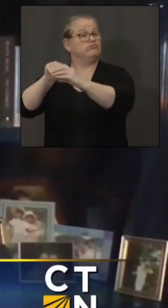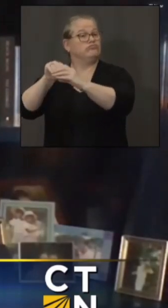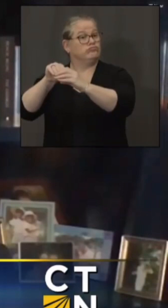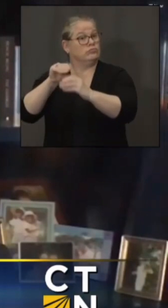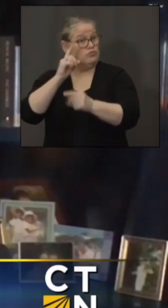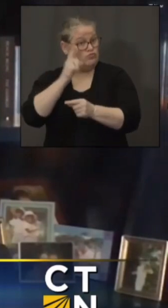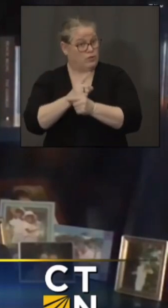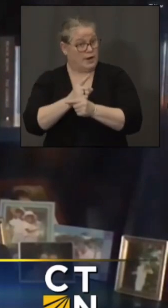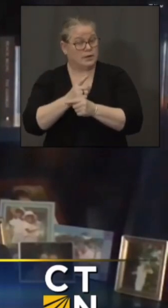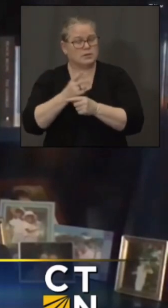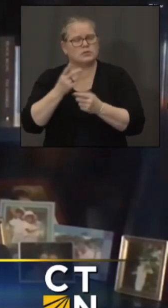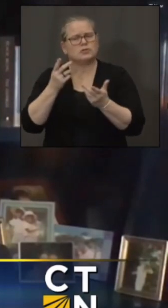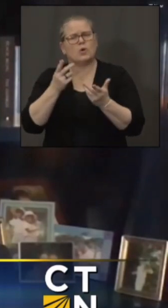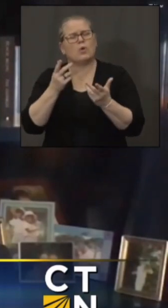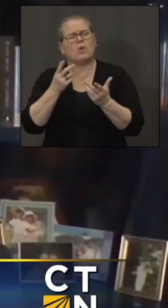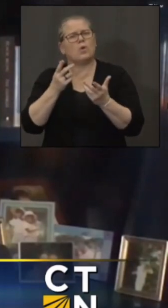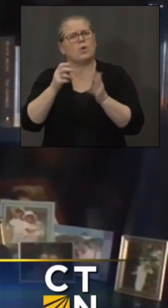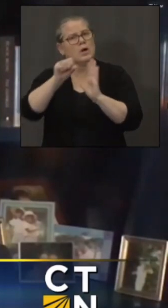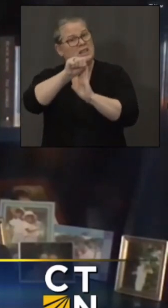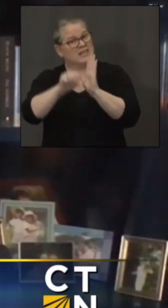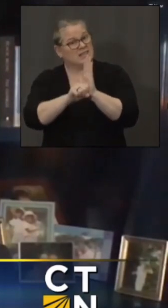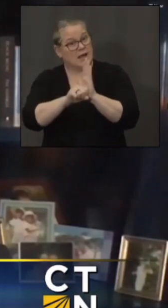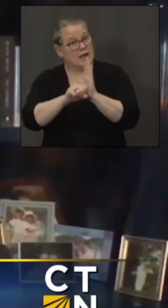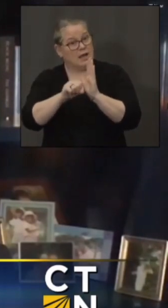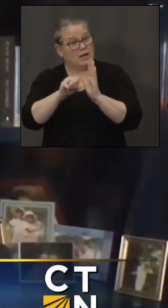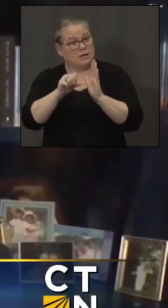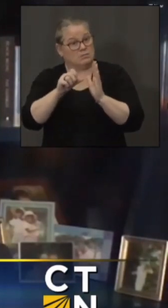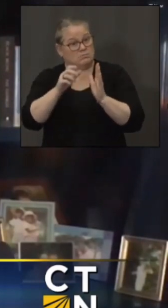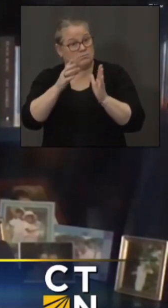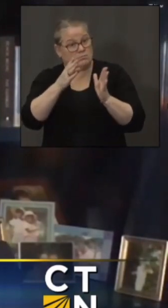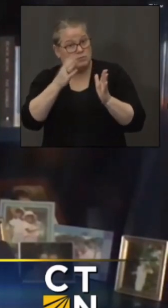the state, have a number on this?